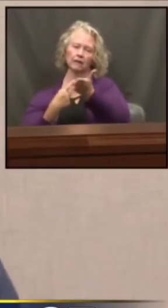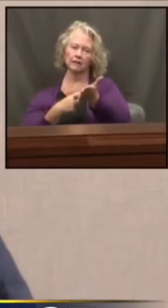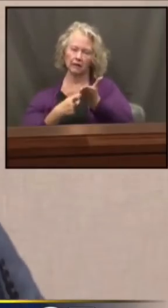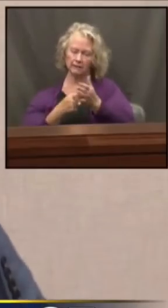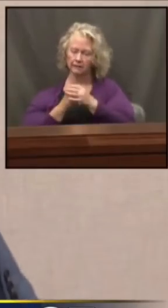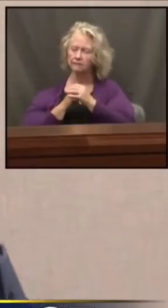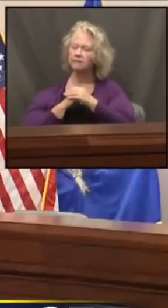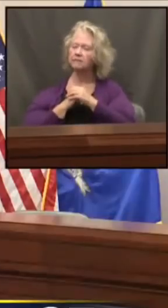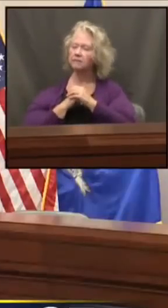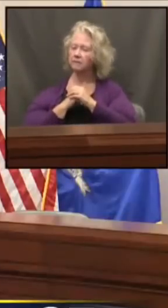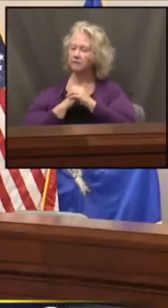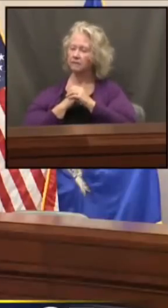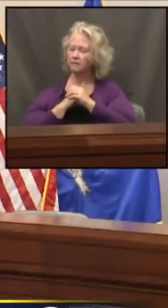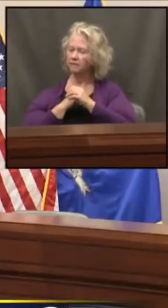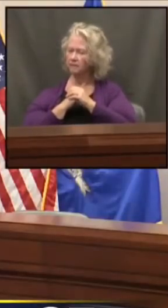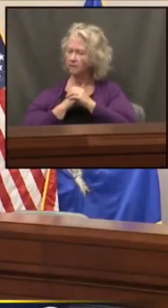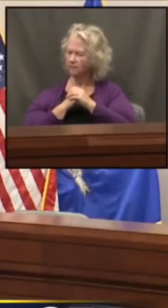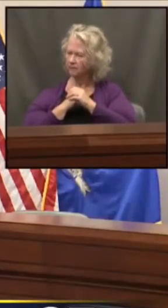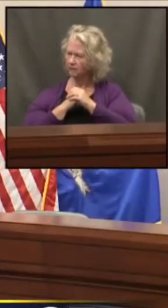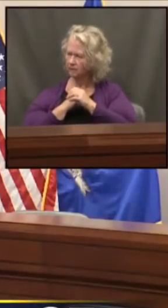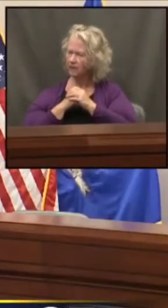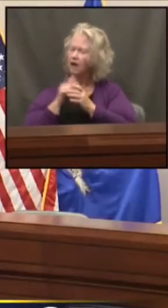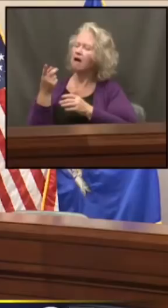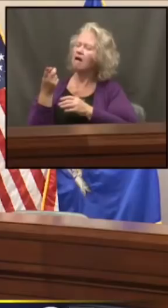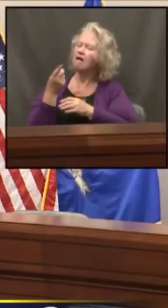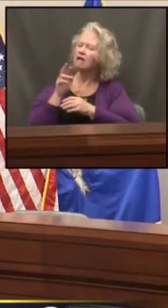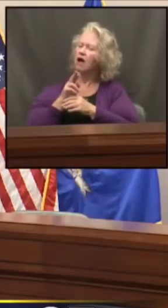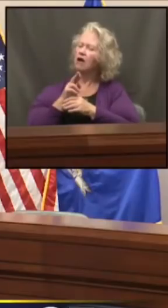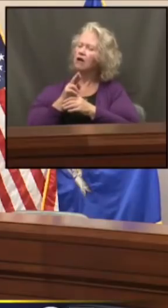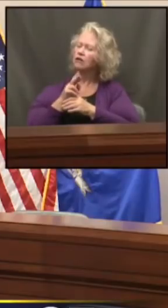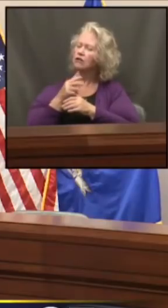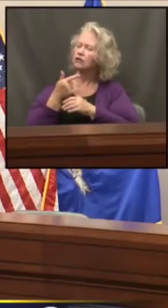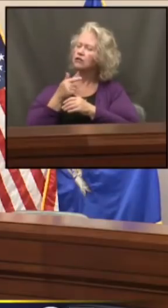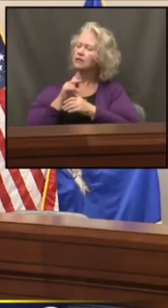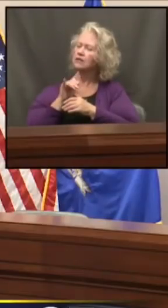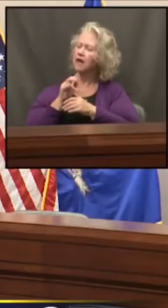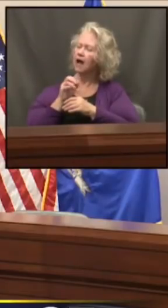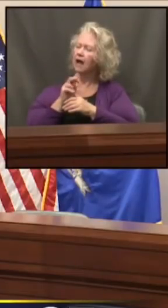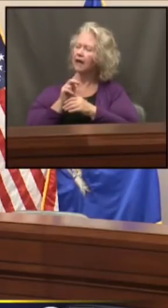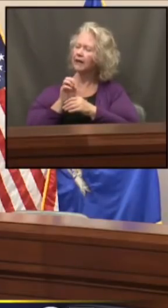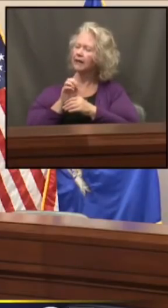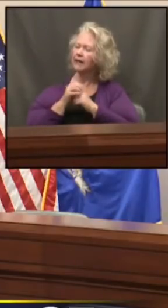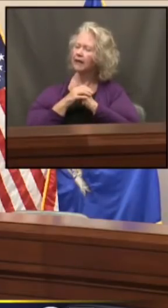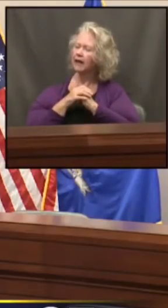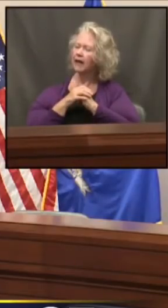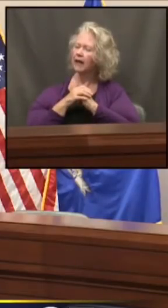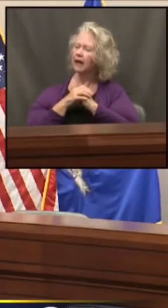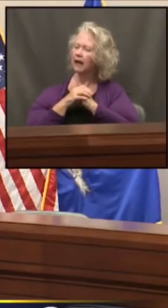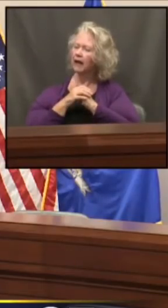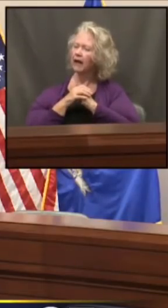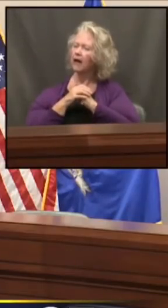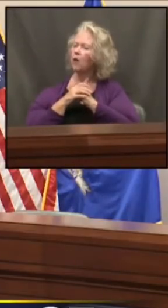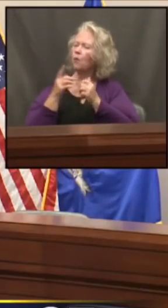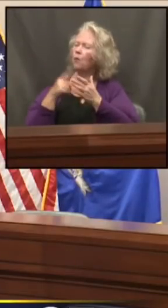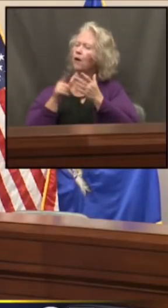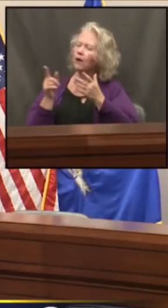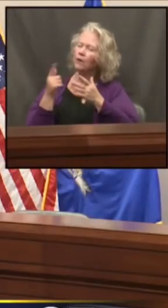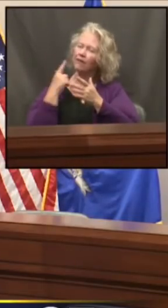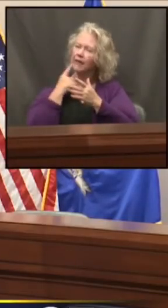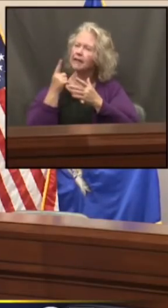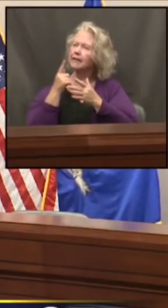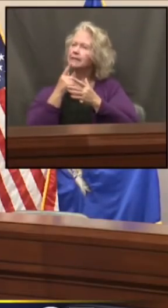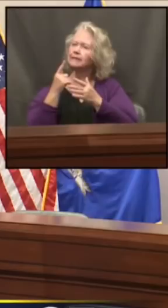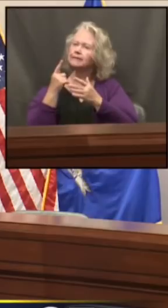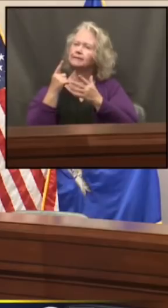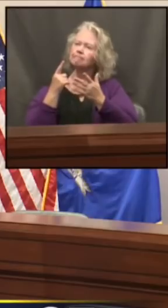Okay. And Dr. Giussani, what do you think is a realistic expectation for, sort of a final COVID vaccination